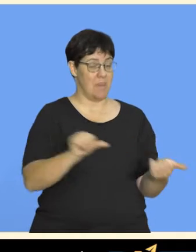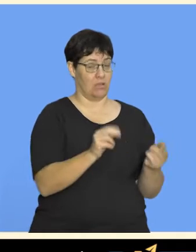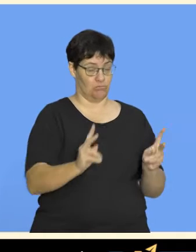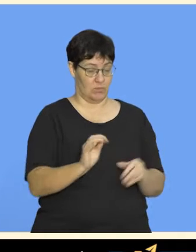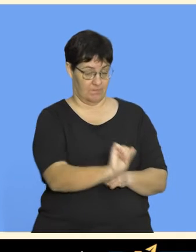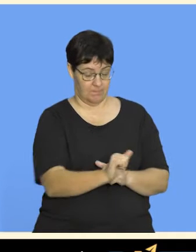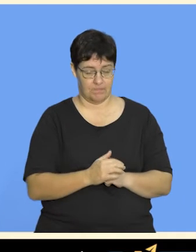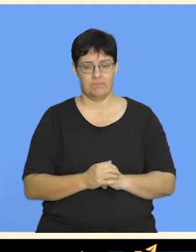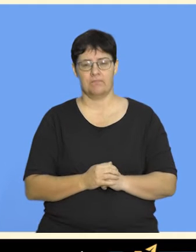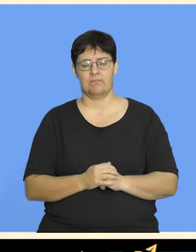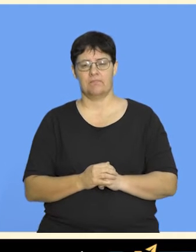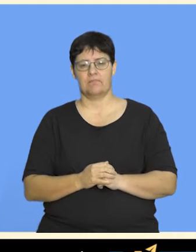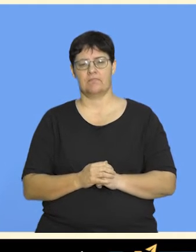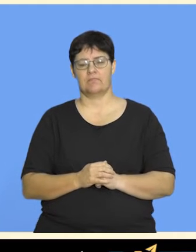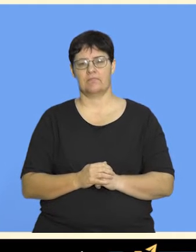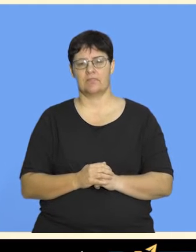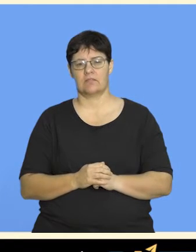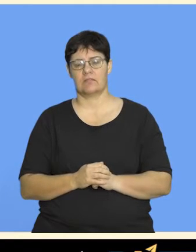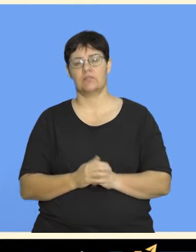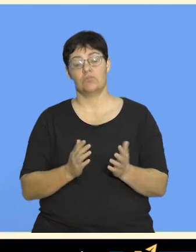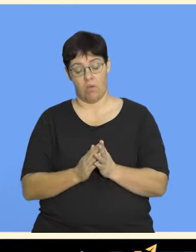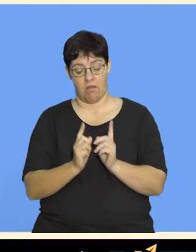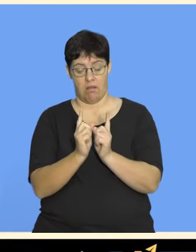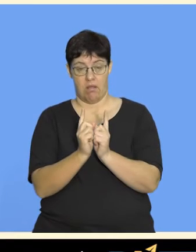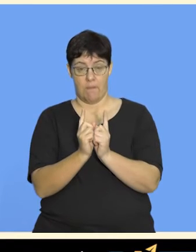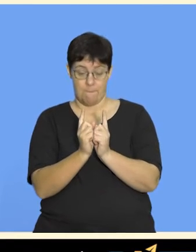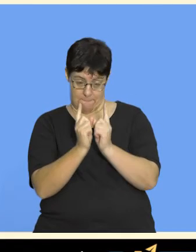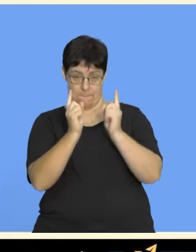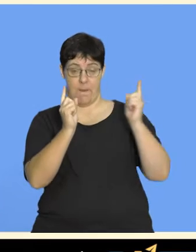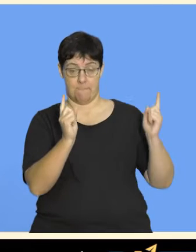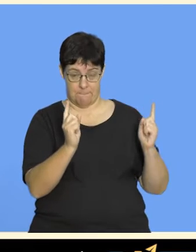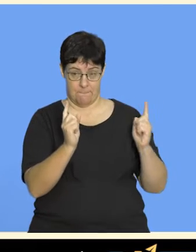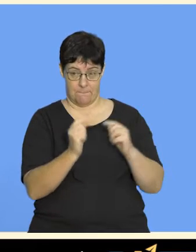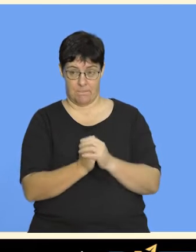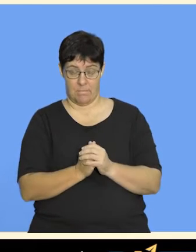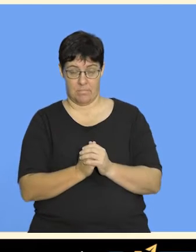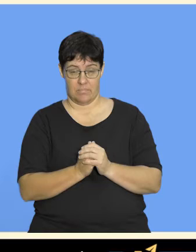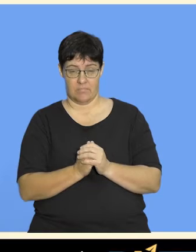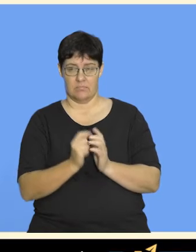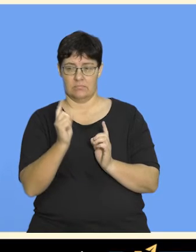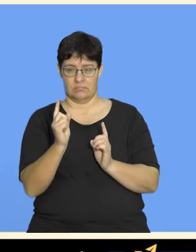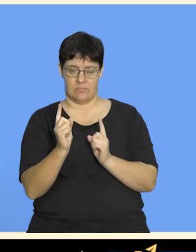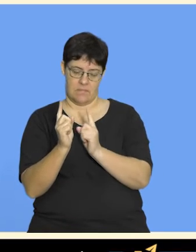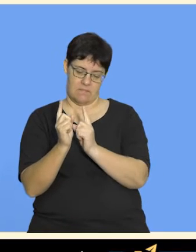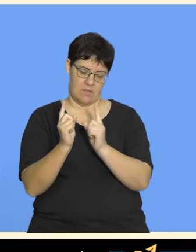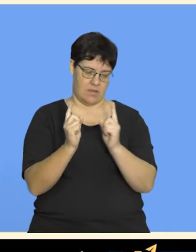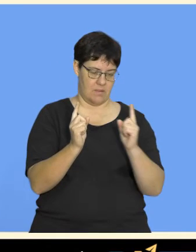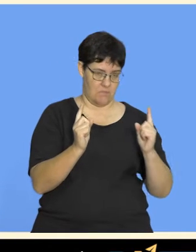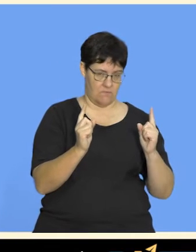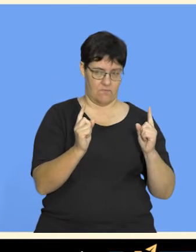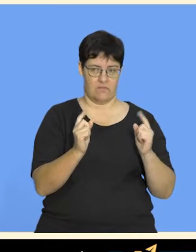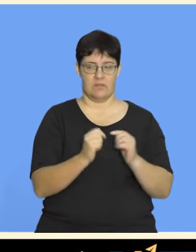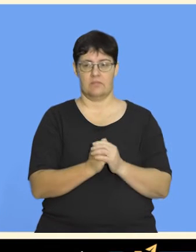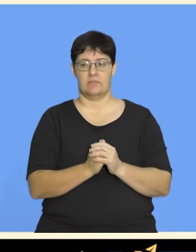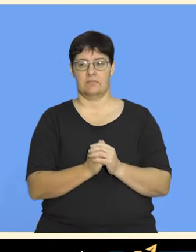Now I'm going to see if I can make the distance twice as big. So I'm going to move him away to that